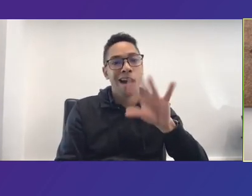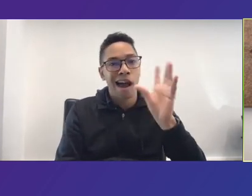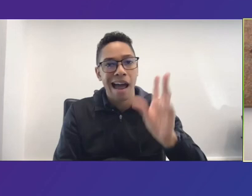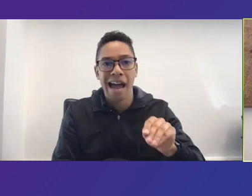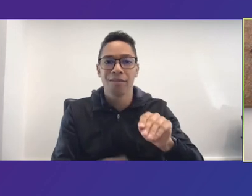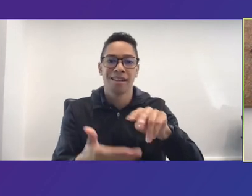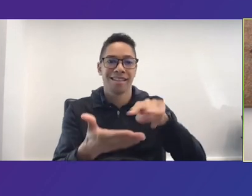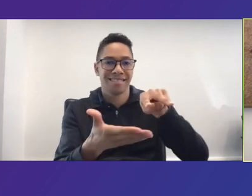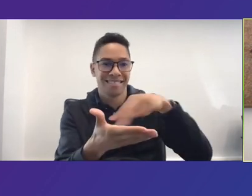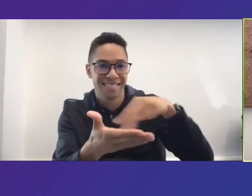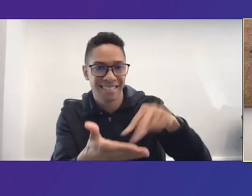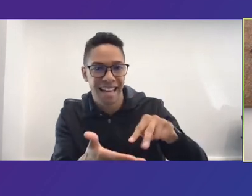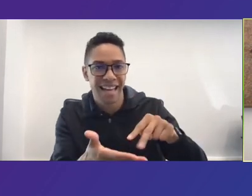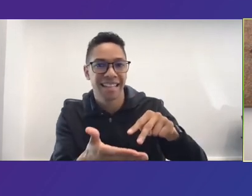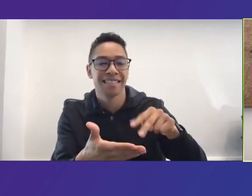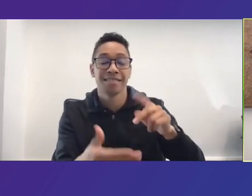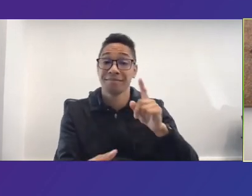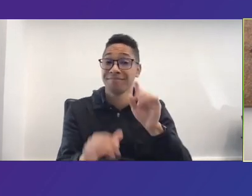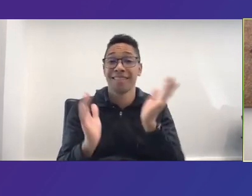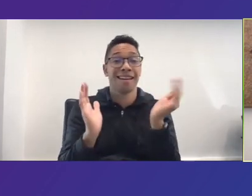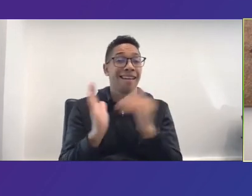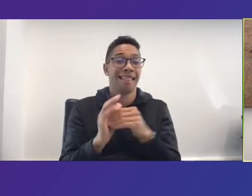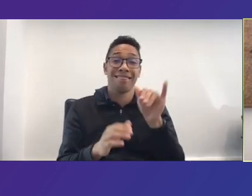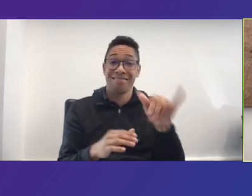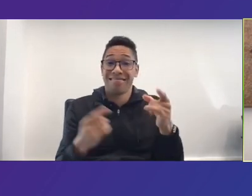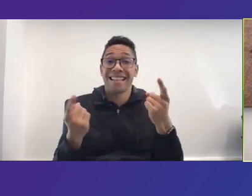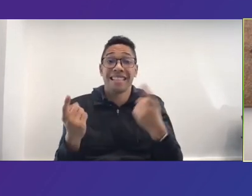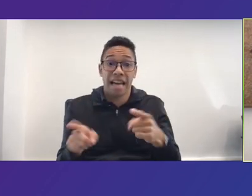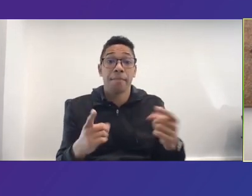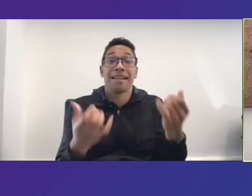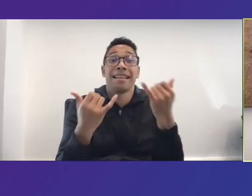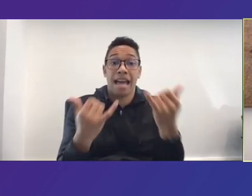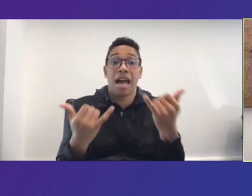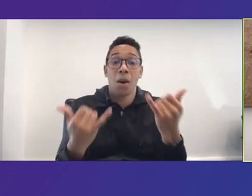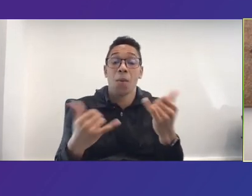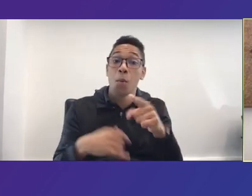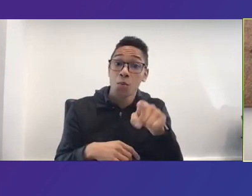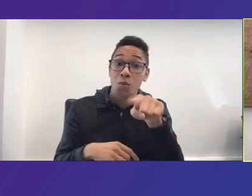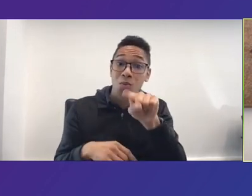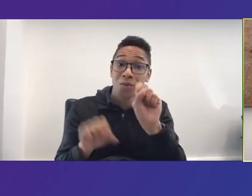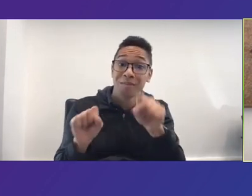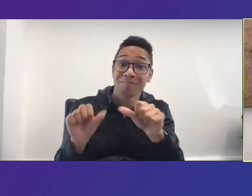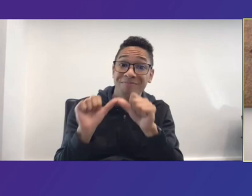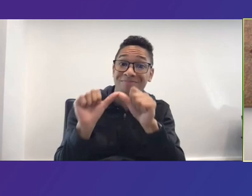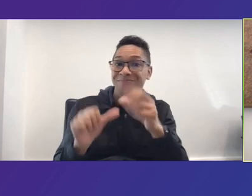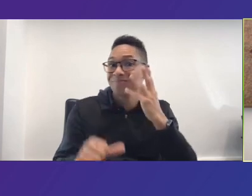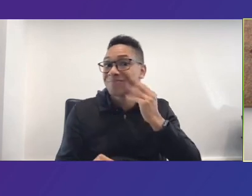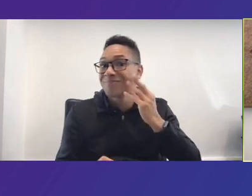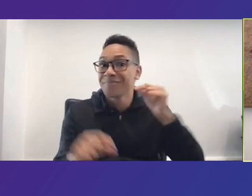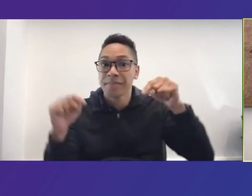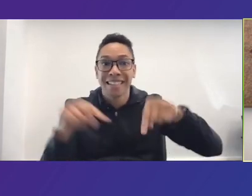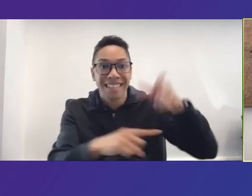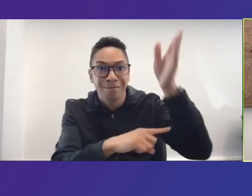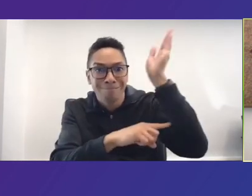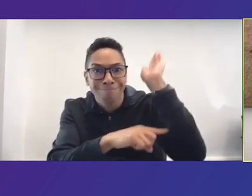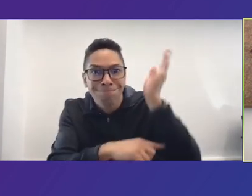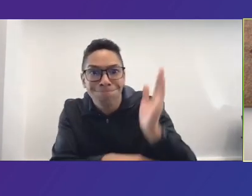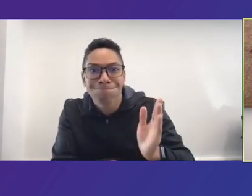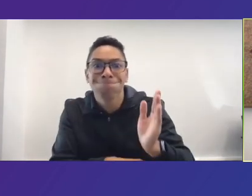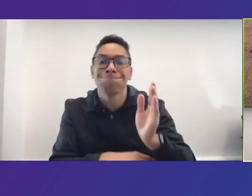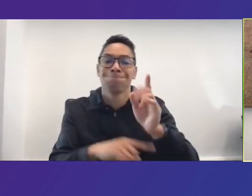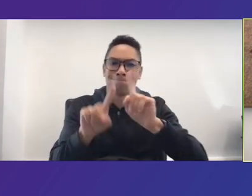Diaspora Dance. Like I said, that is going on right now. You can continue to experience the symposium, visit